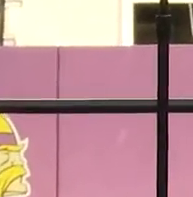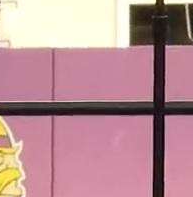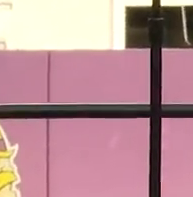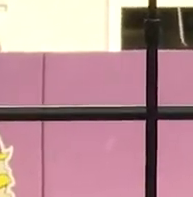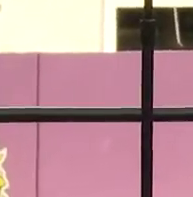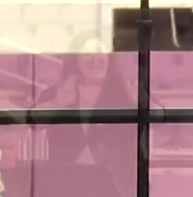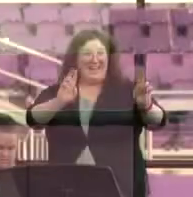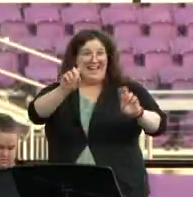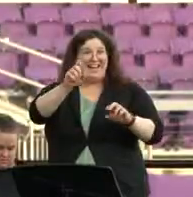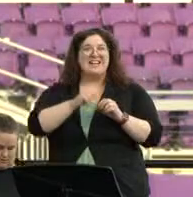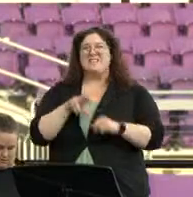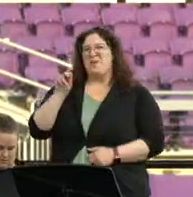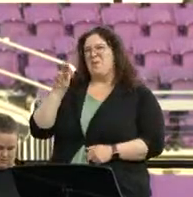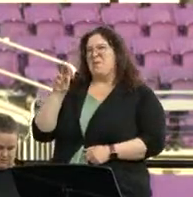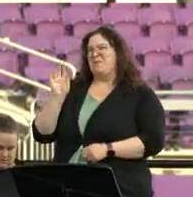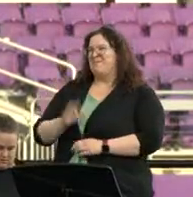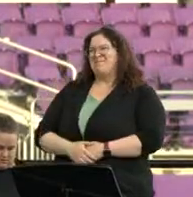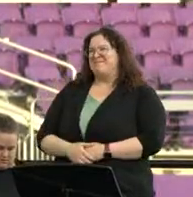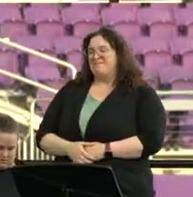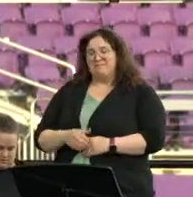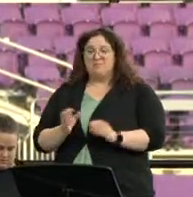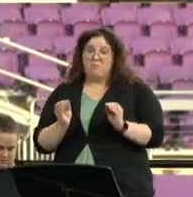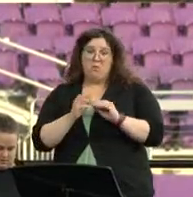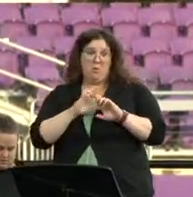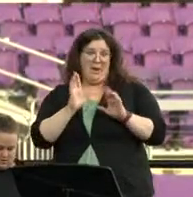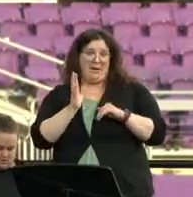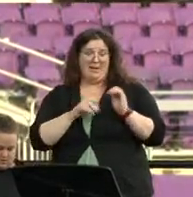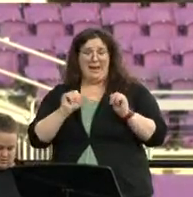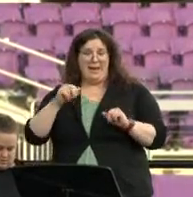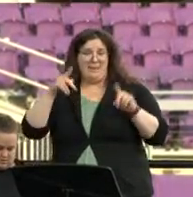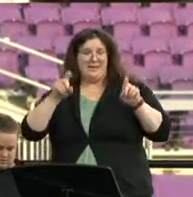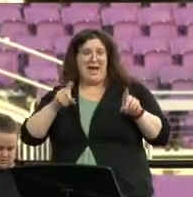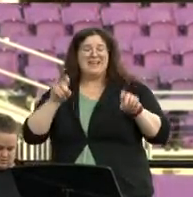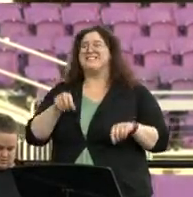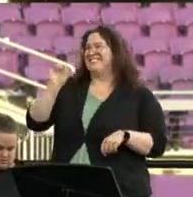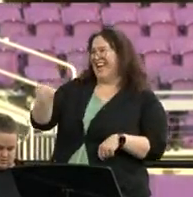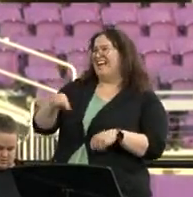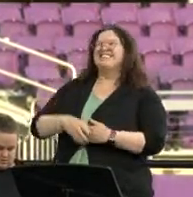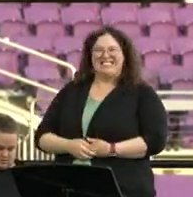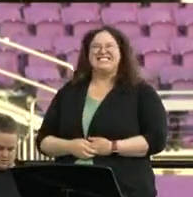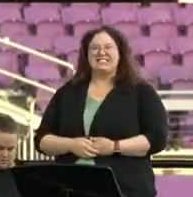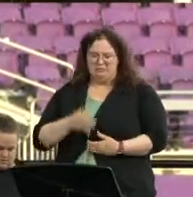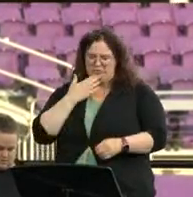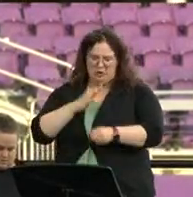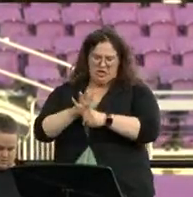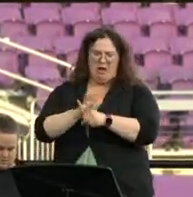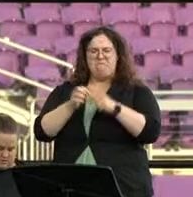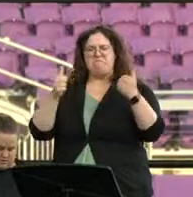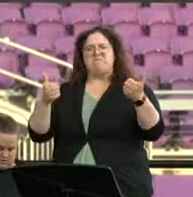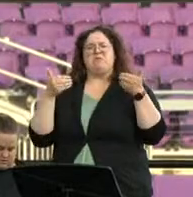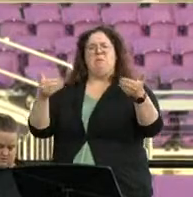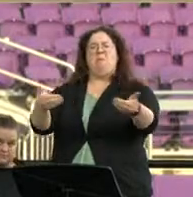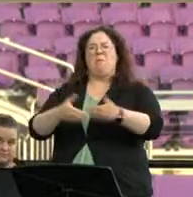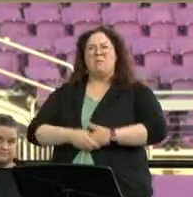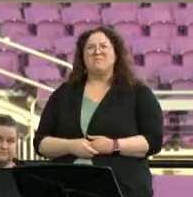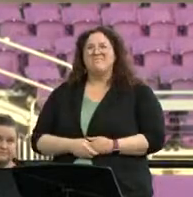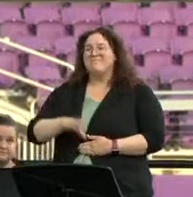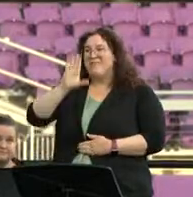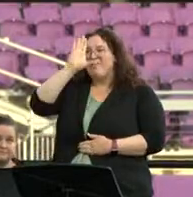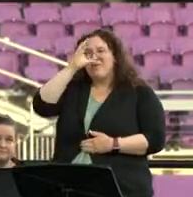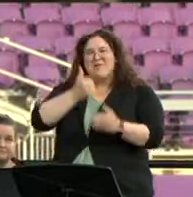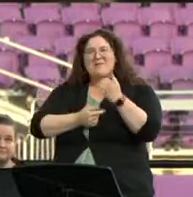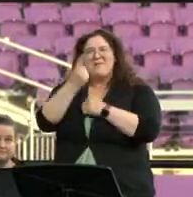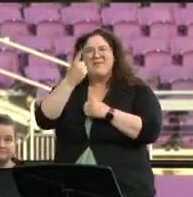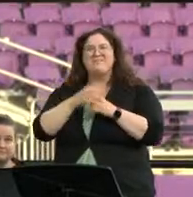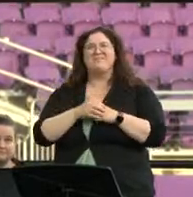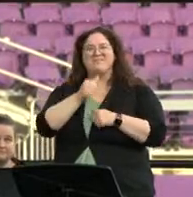Are you ready for this? Nope. Still more ready than you were for your AP exams? Yup. Good enough for me. Let's go. Hello,